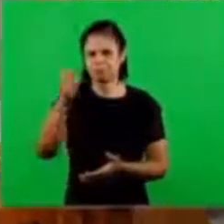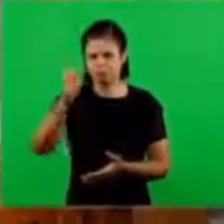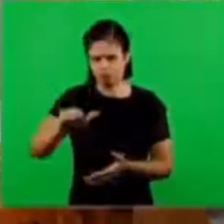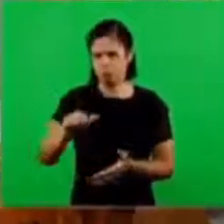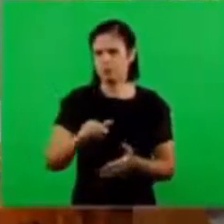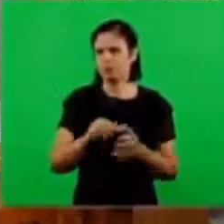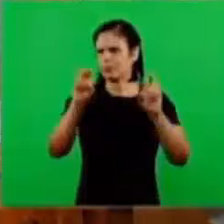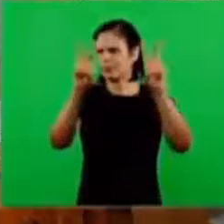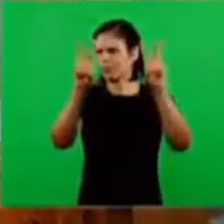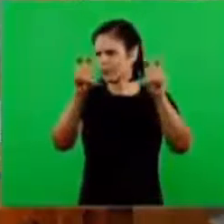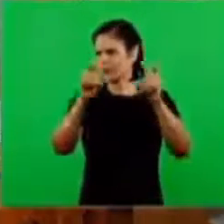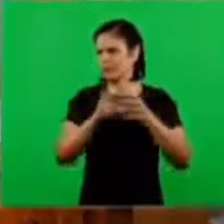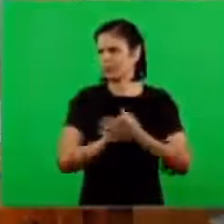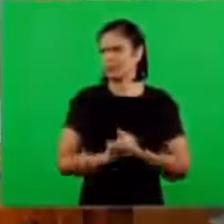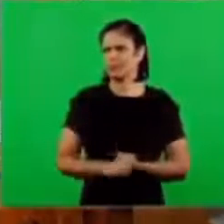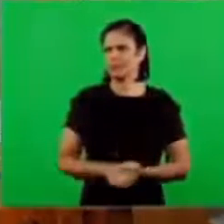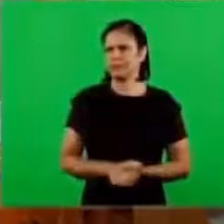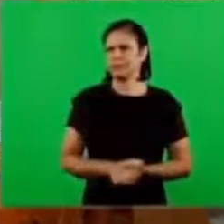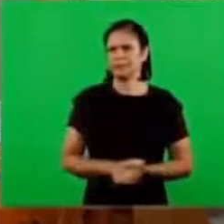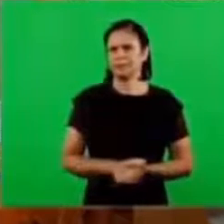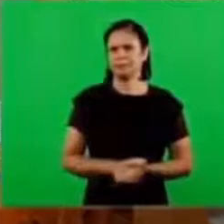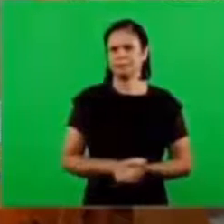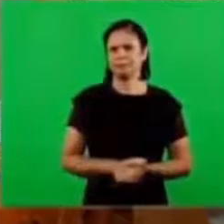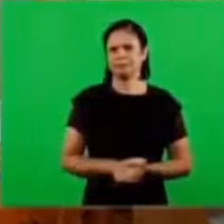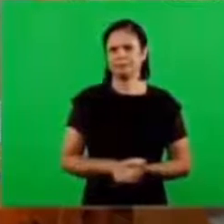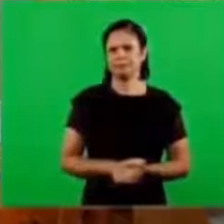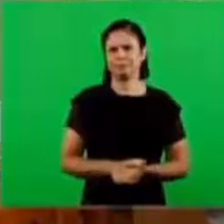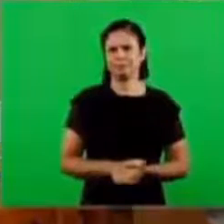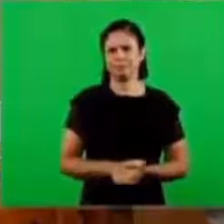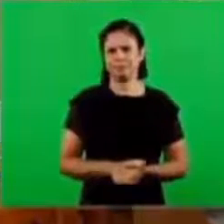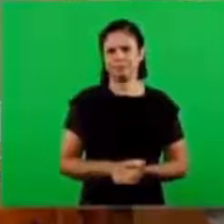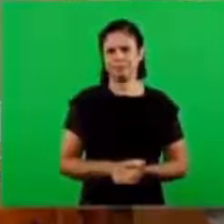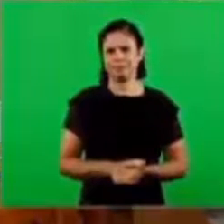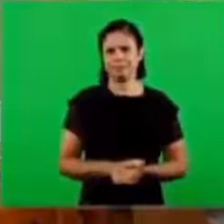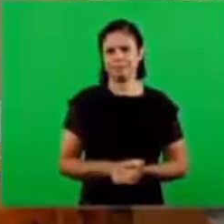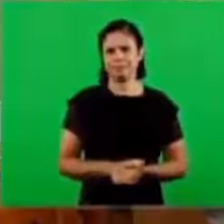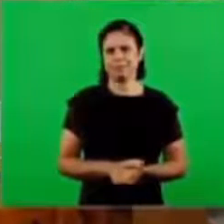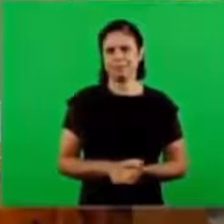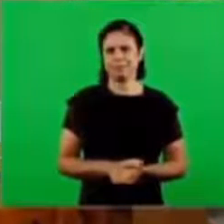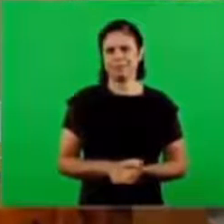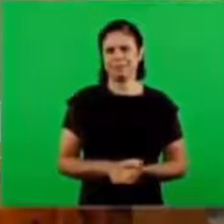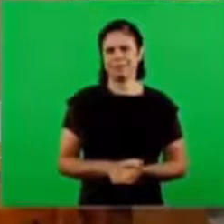So now, I'm going to speak of a subject.